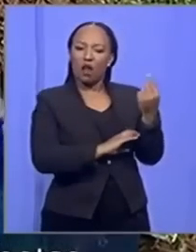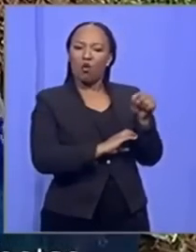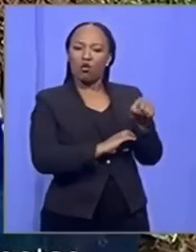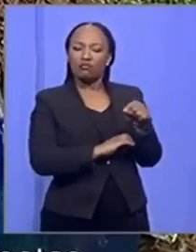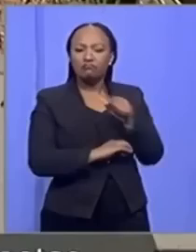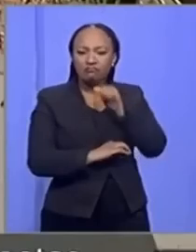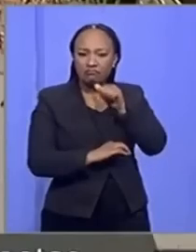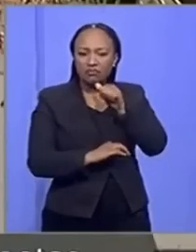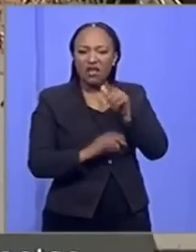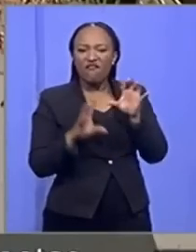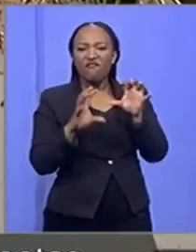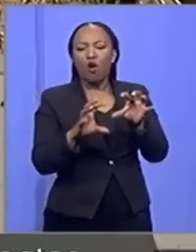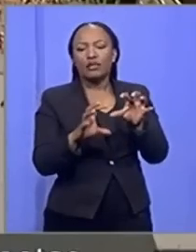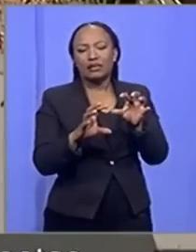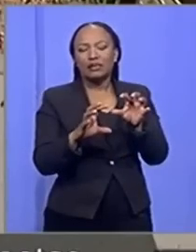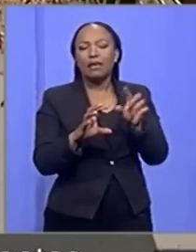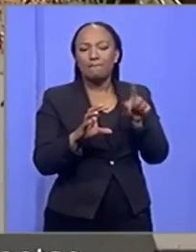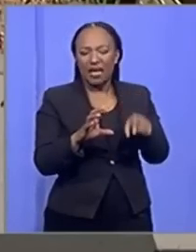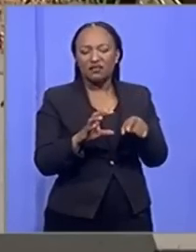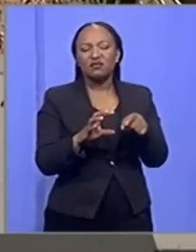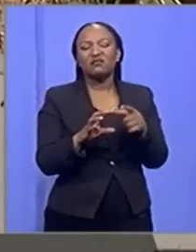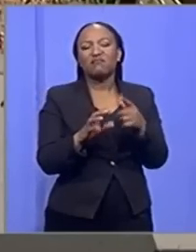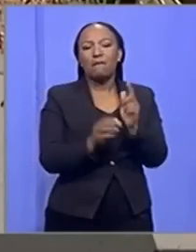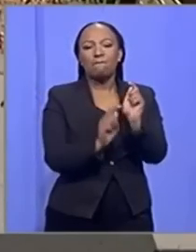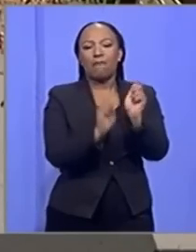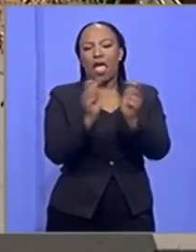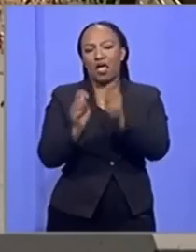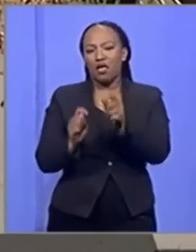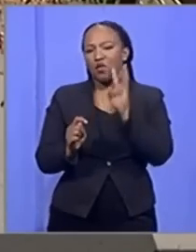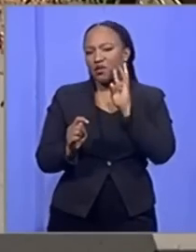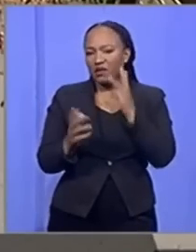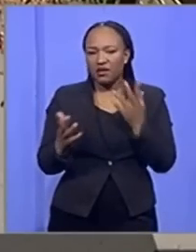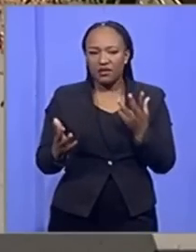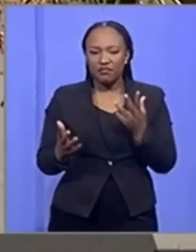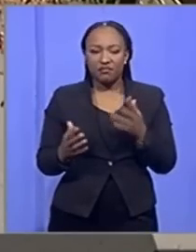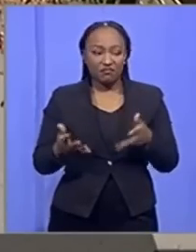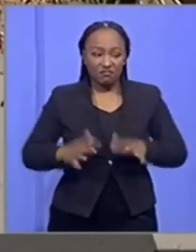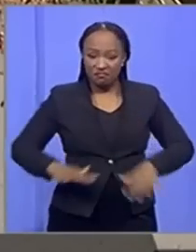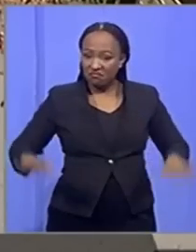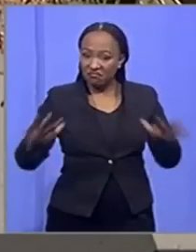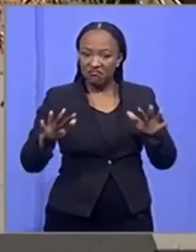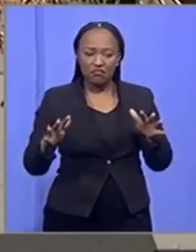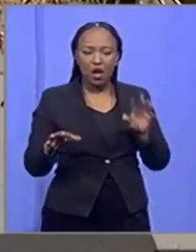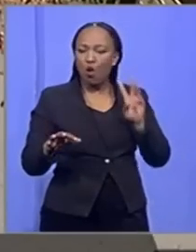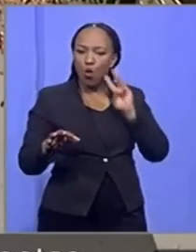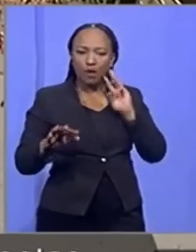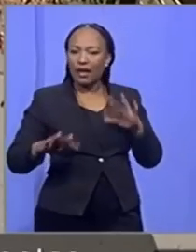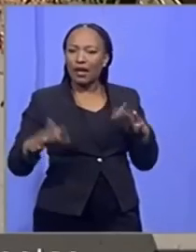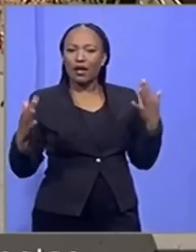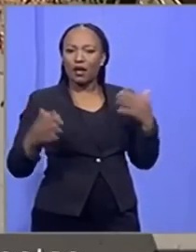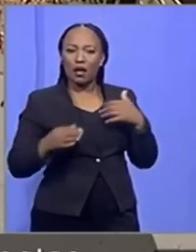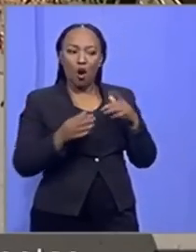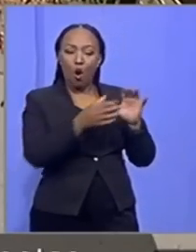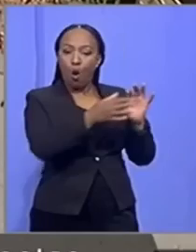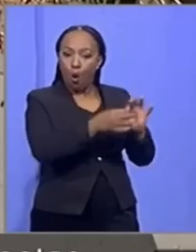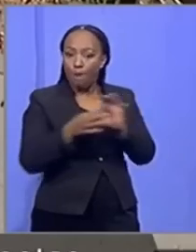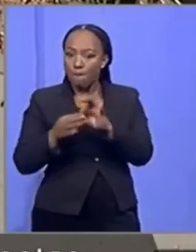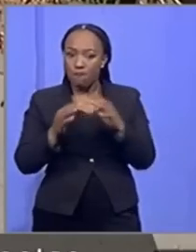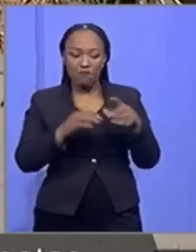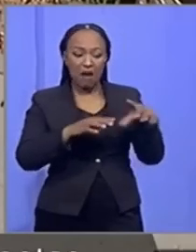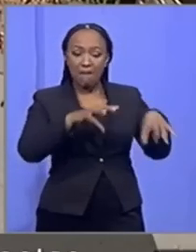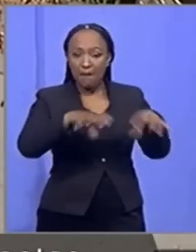duelela metsi. Ha hona metsi, dipompo tsa gona ho omme ka tlung. Di digiza ga tse